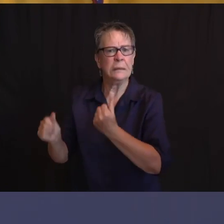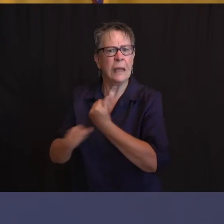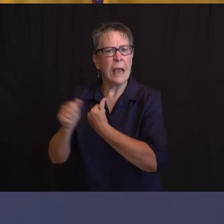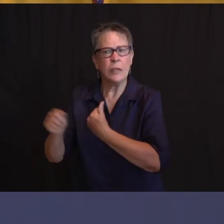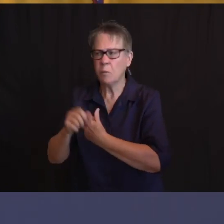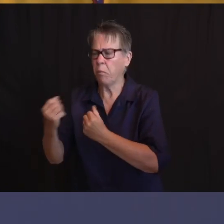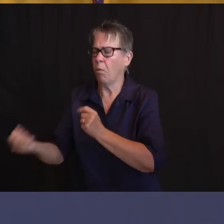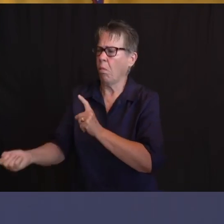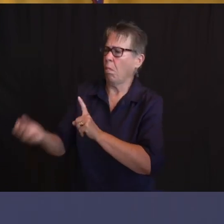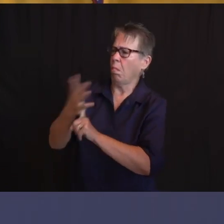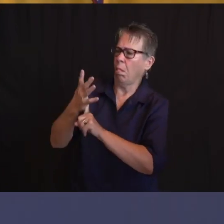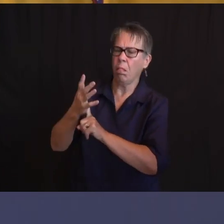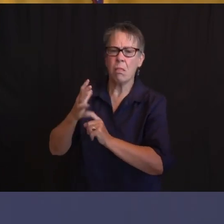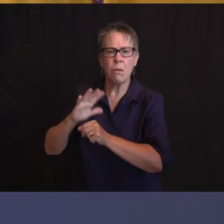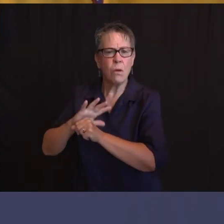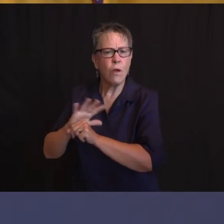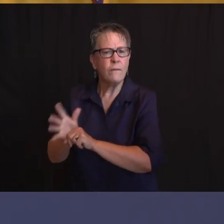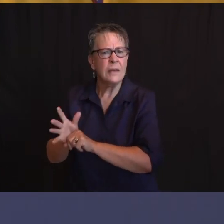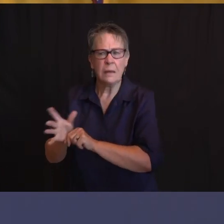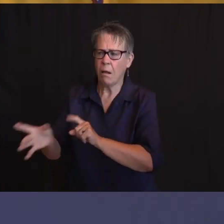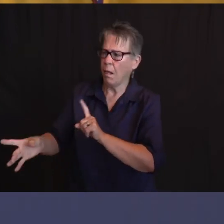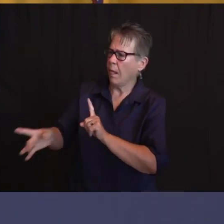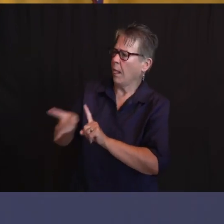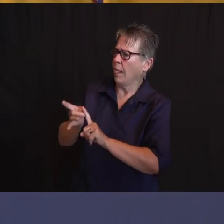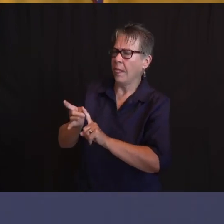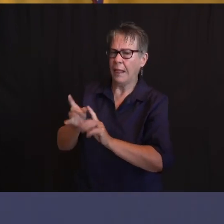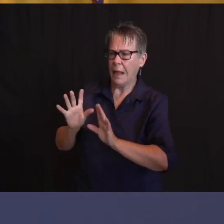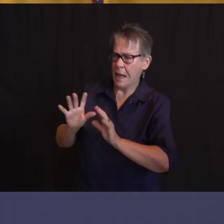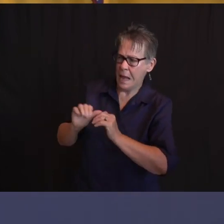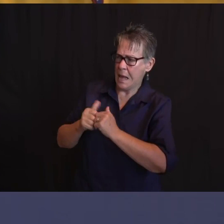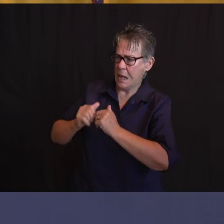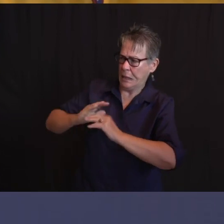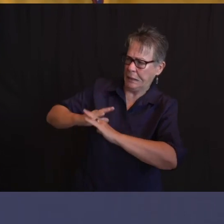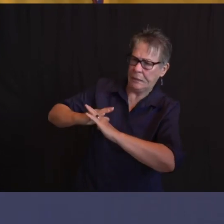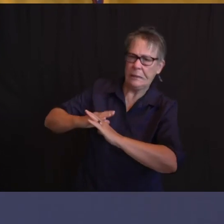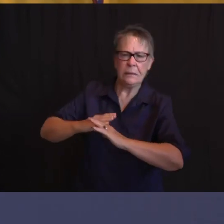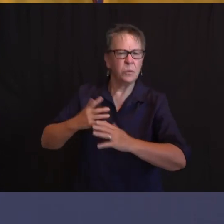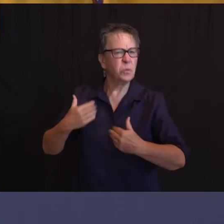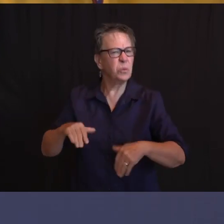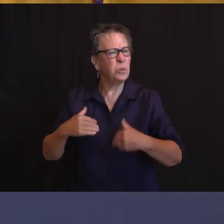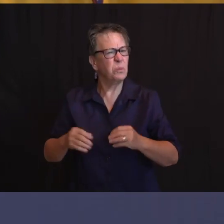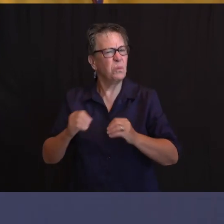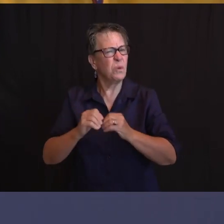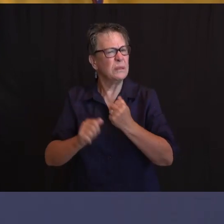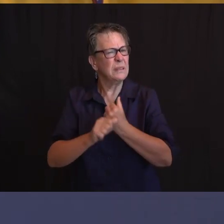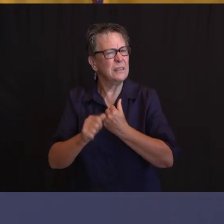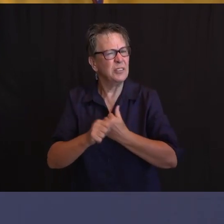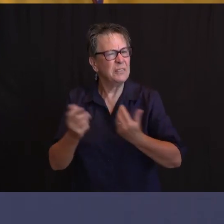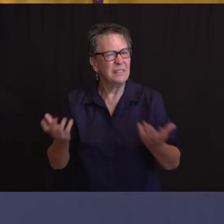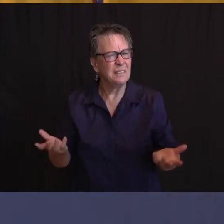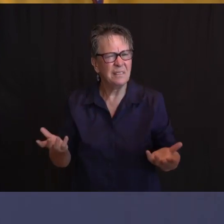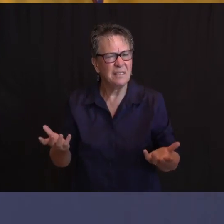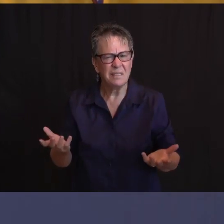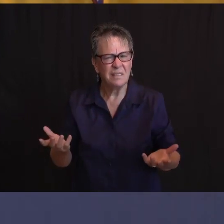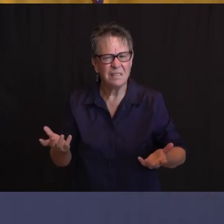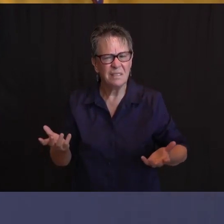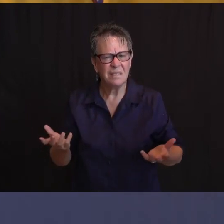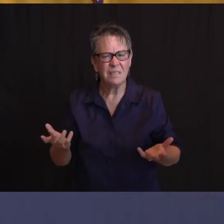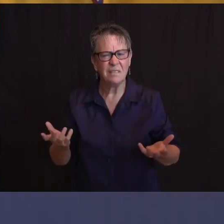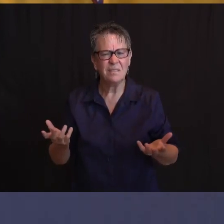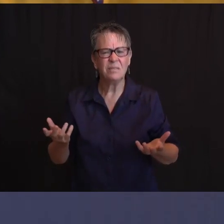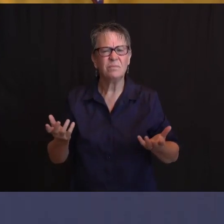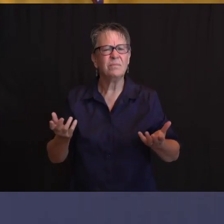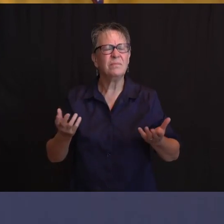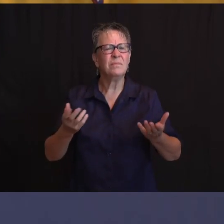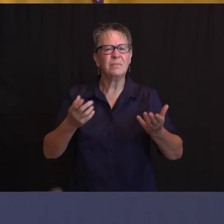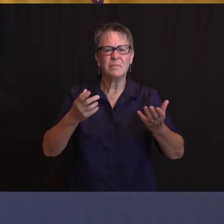there. Again, there's reports out literally today in the press. Look it up. Health experts, nationally in this case, not New Jersey based,